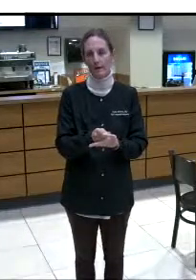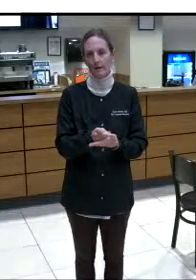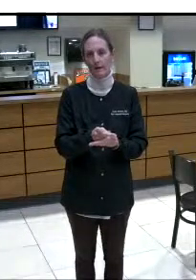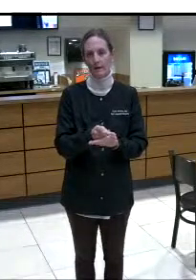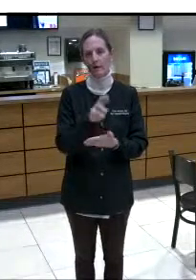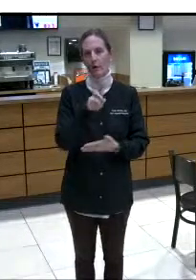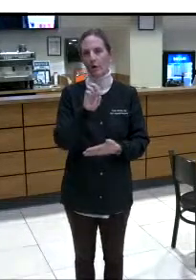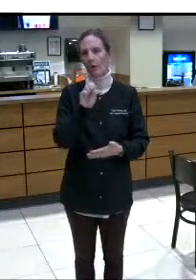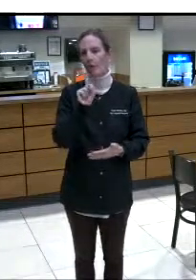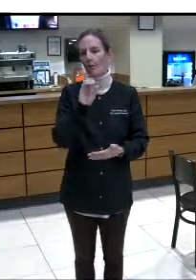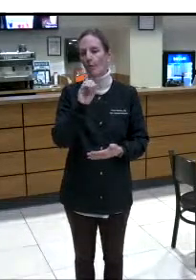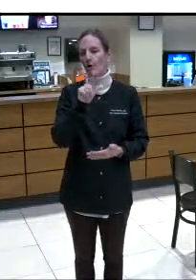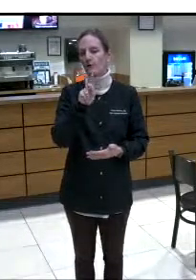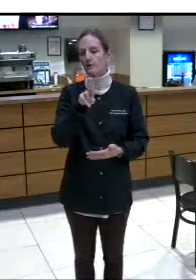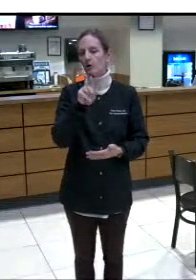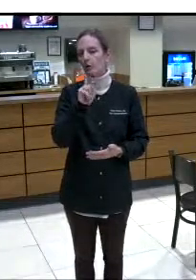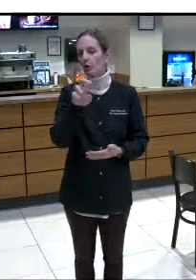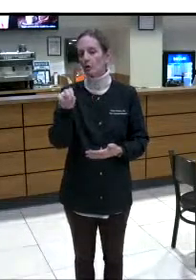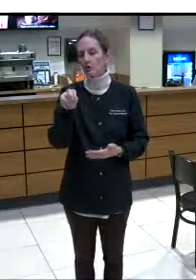Board of Education